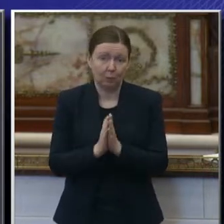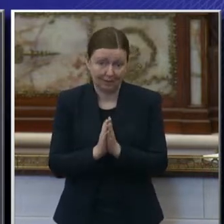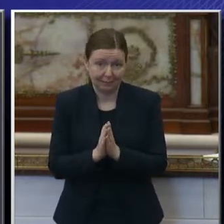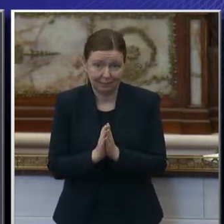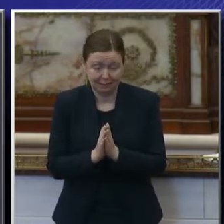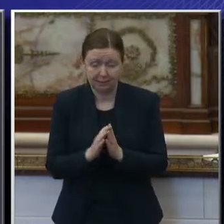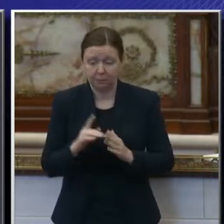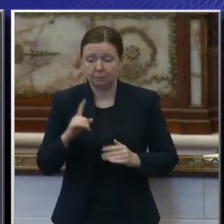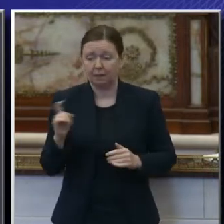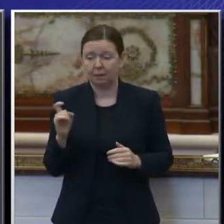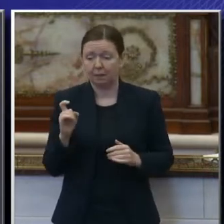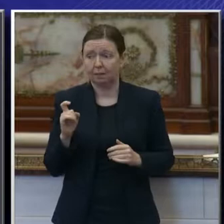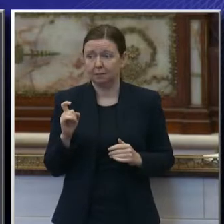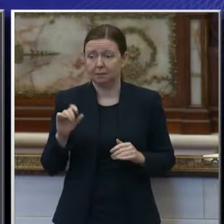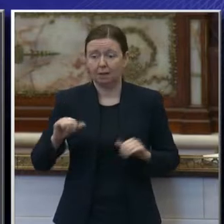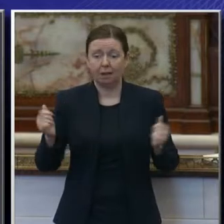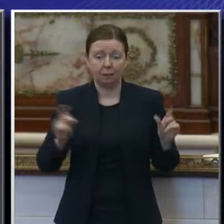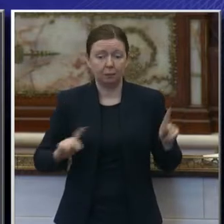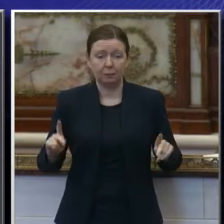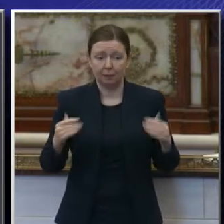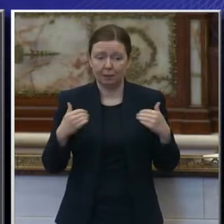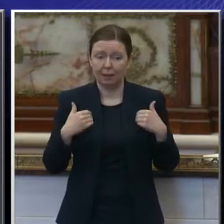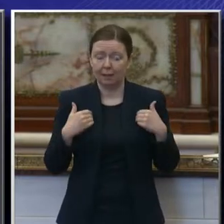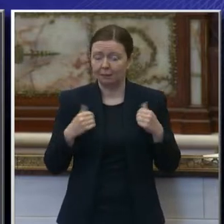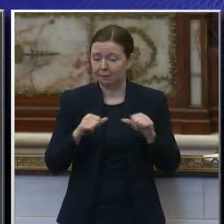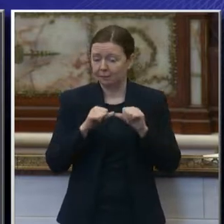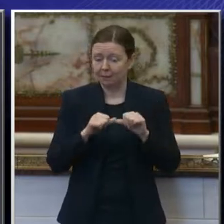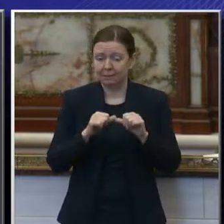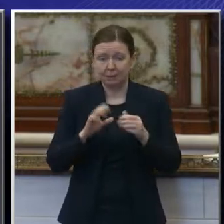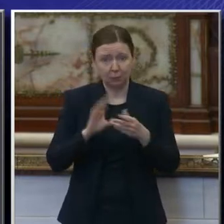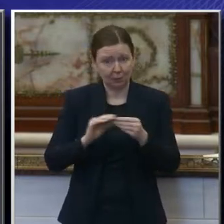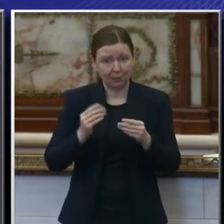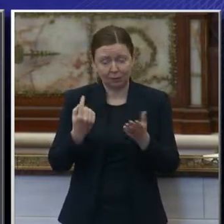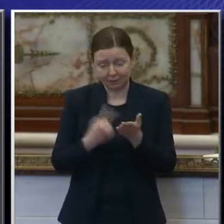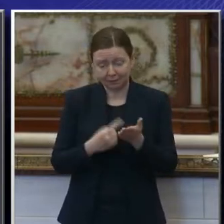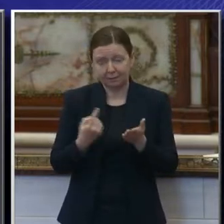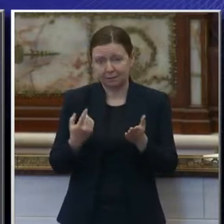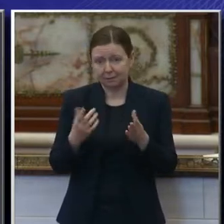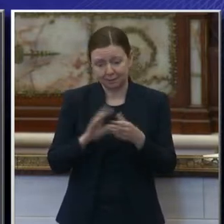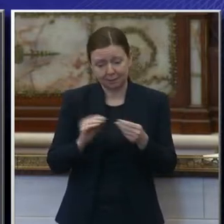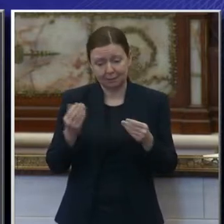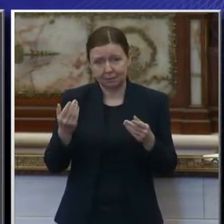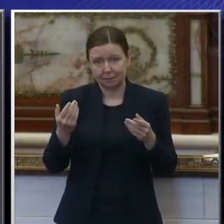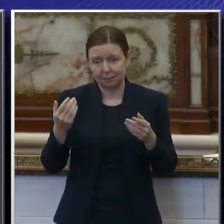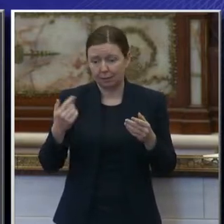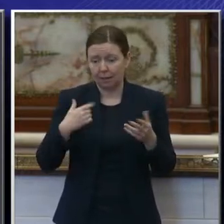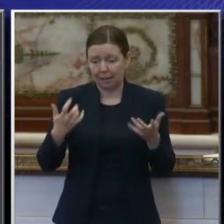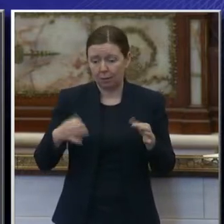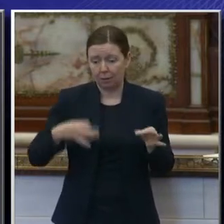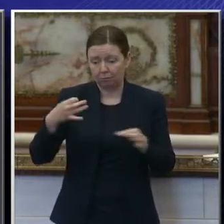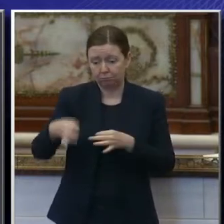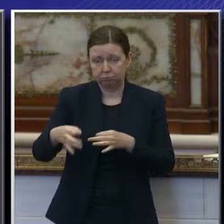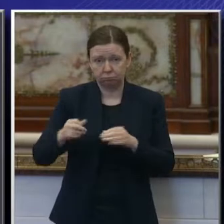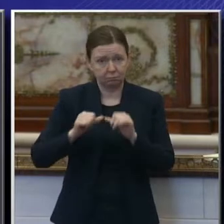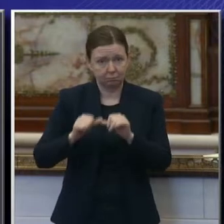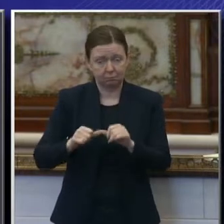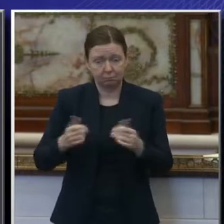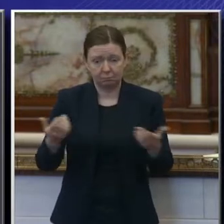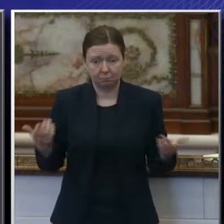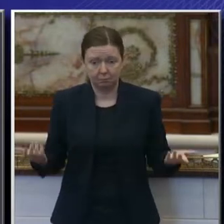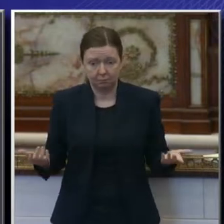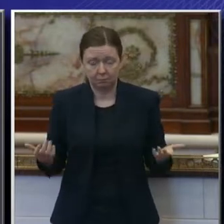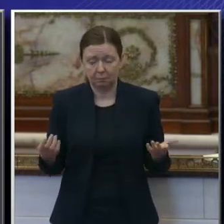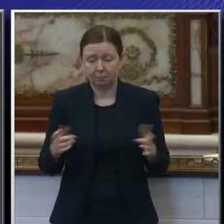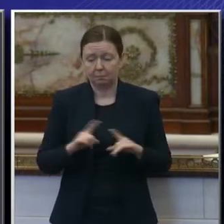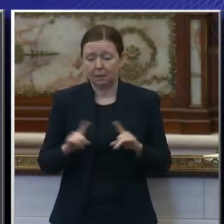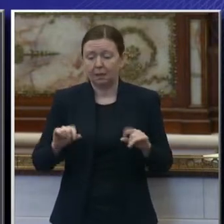right, because, you know, other people have continued hearings. And then I don't want to continue this hearing. I'm not suggesting that, right, but,